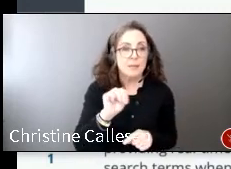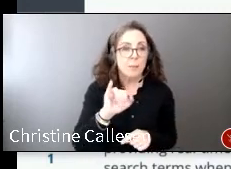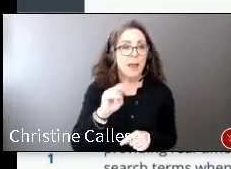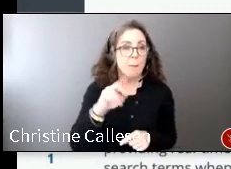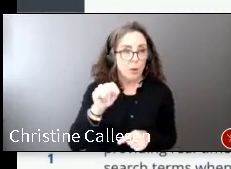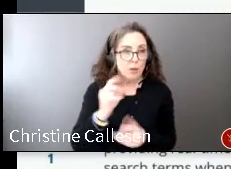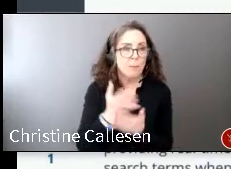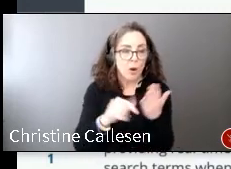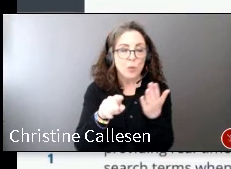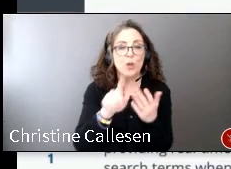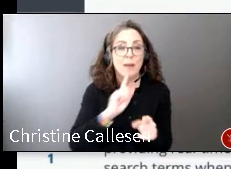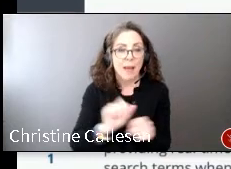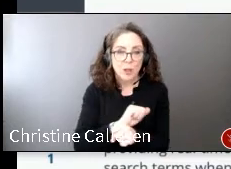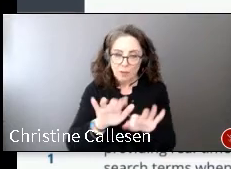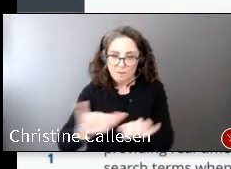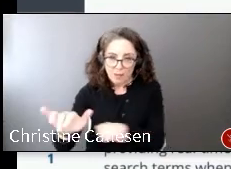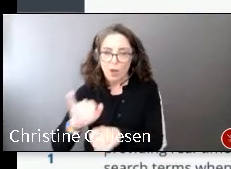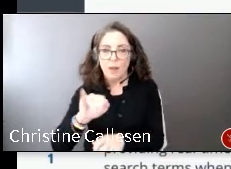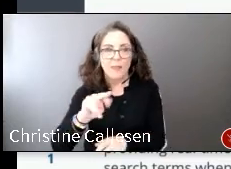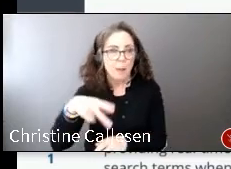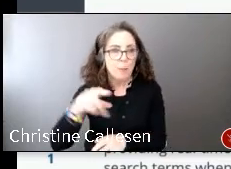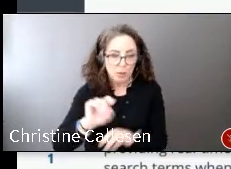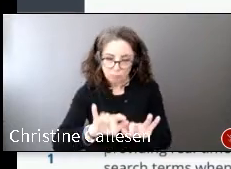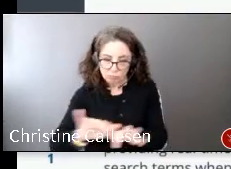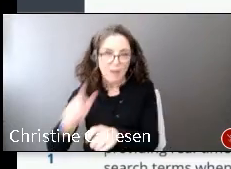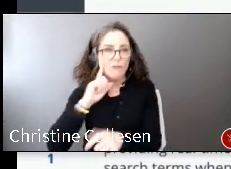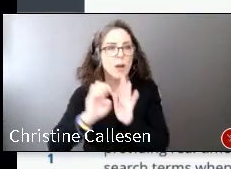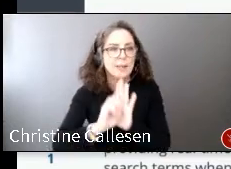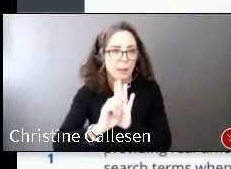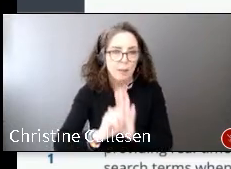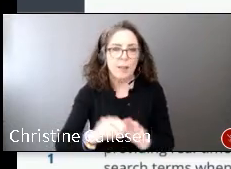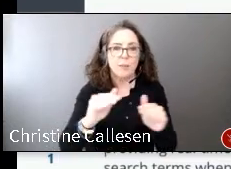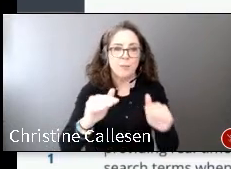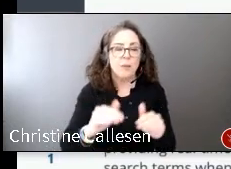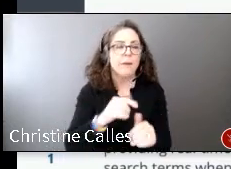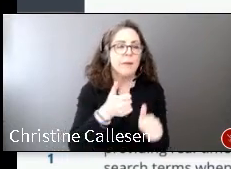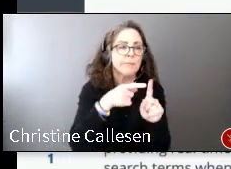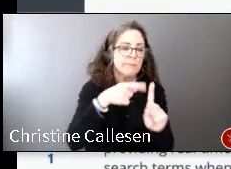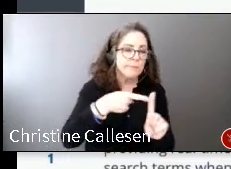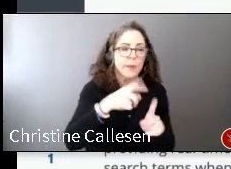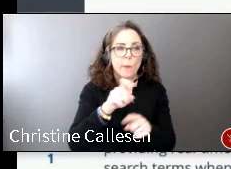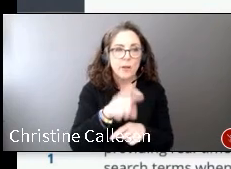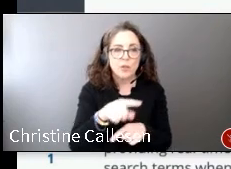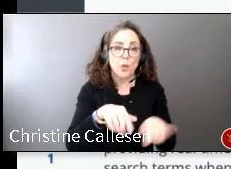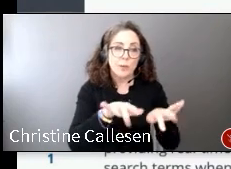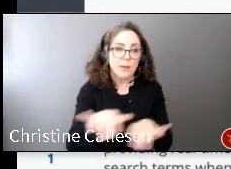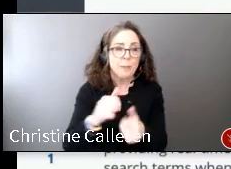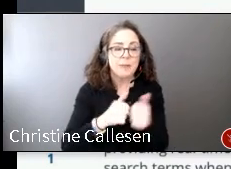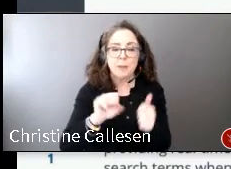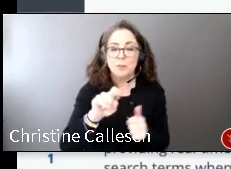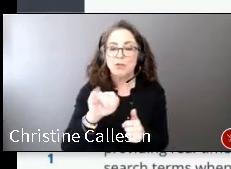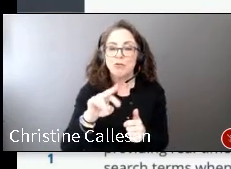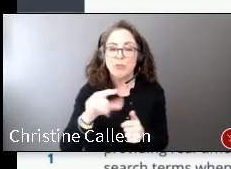actually fill in the input. Like for example, for given questions, you'll be able to type in some strings or